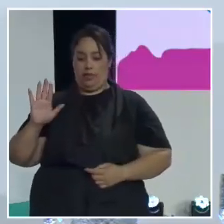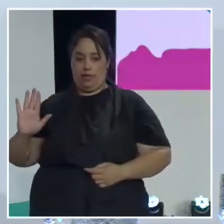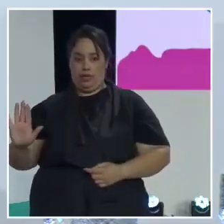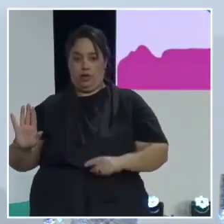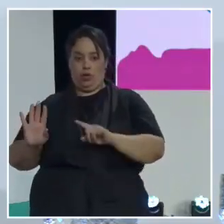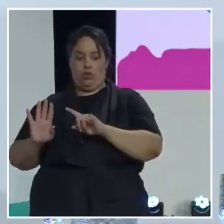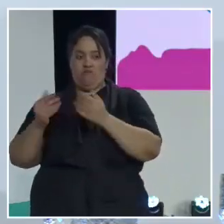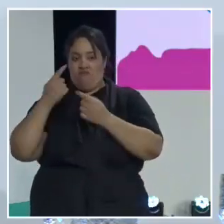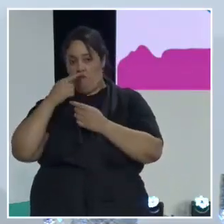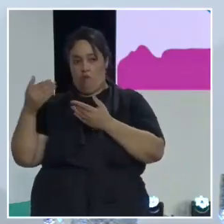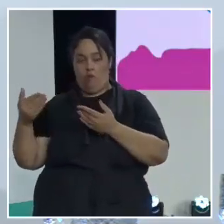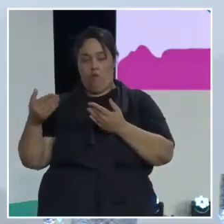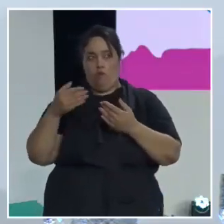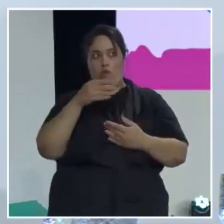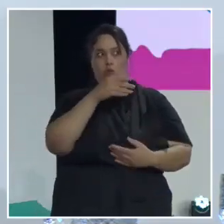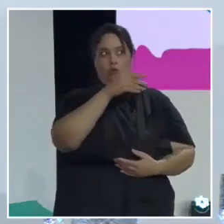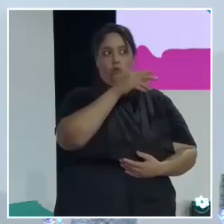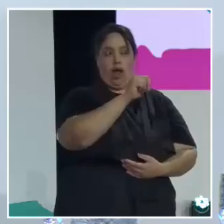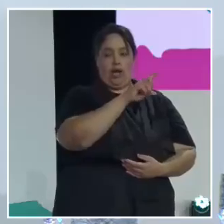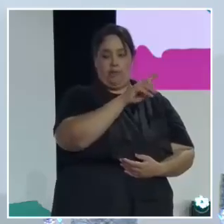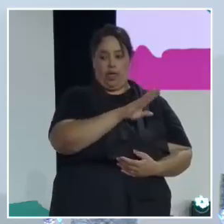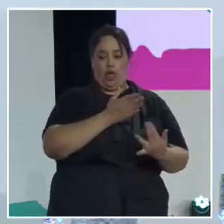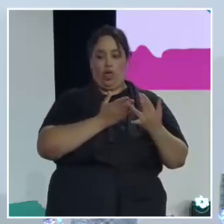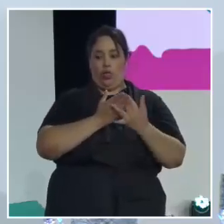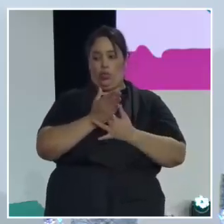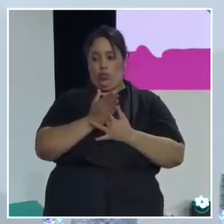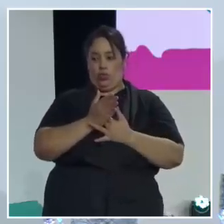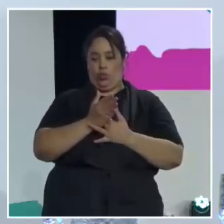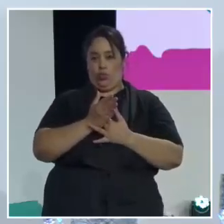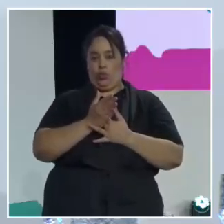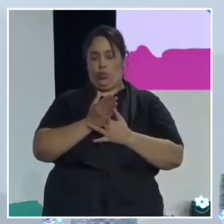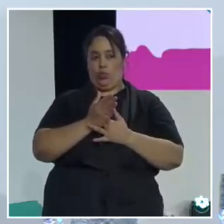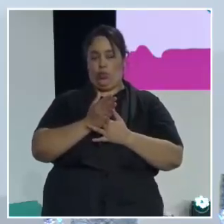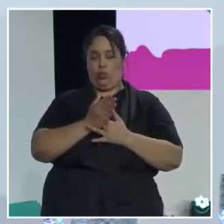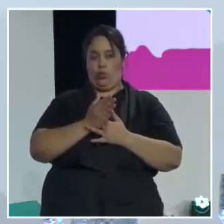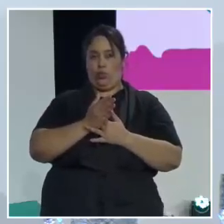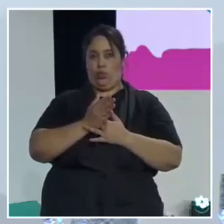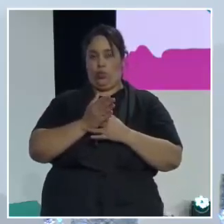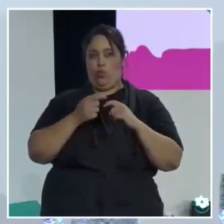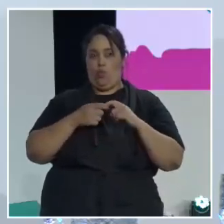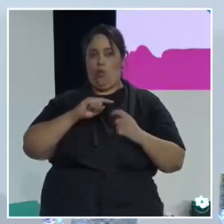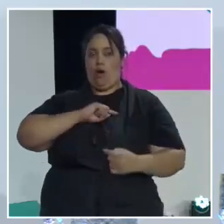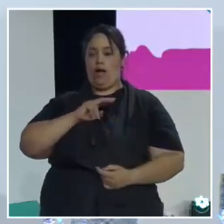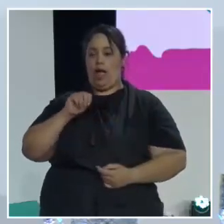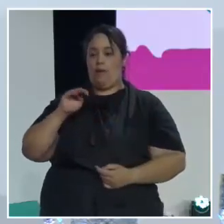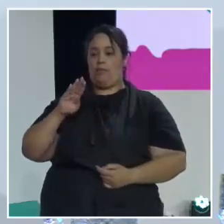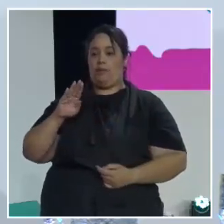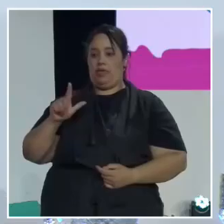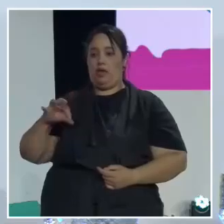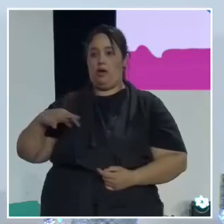NDBs through cheap money. Because since MDBs have the